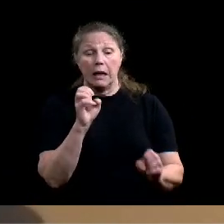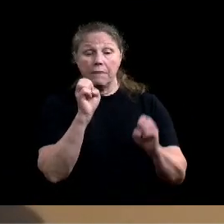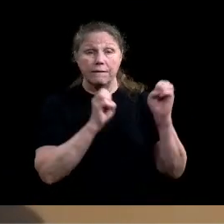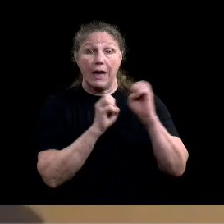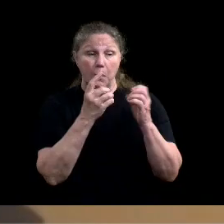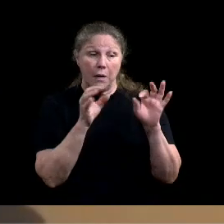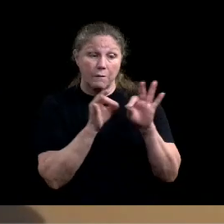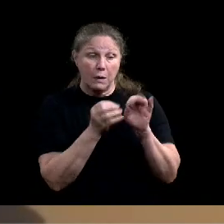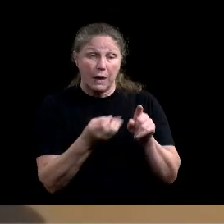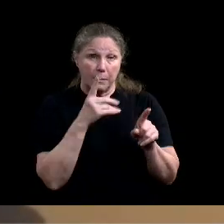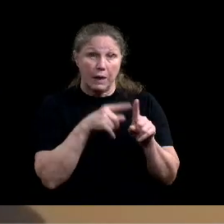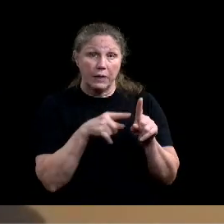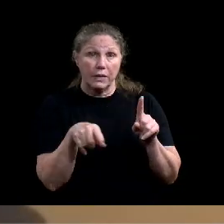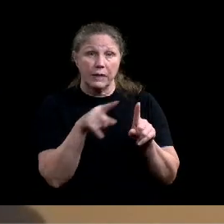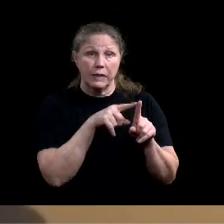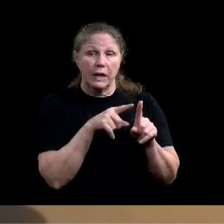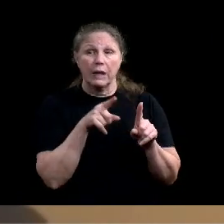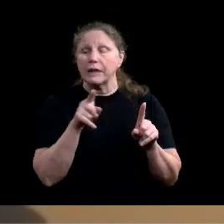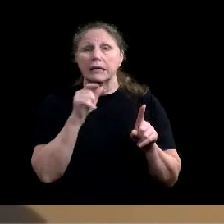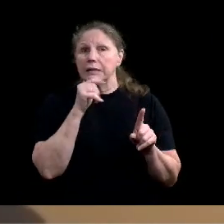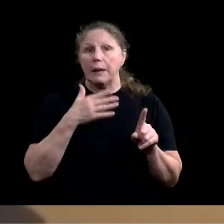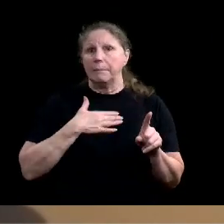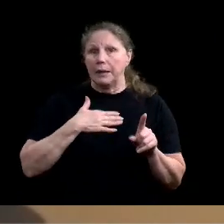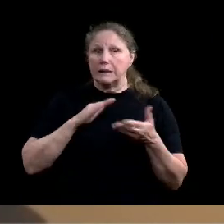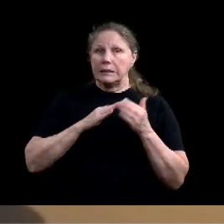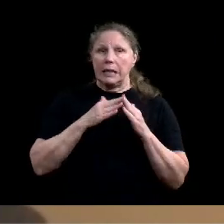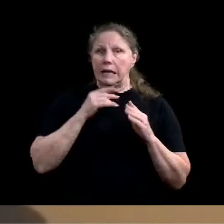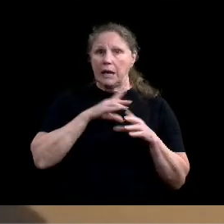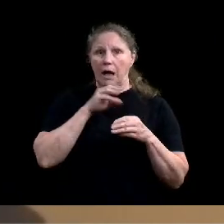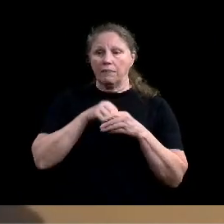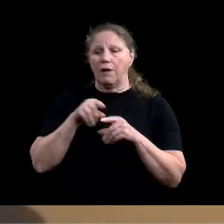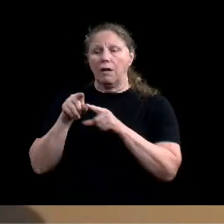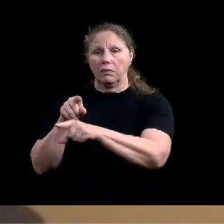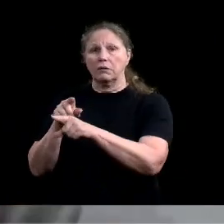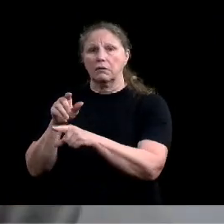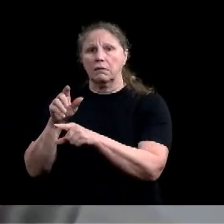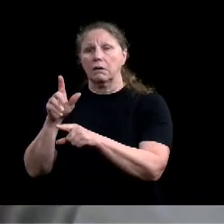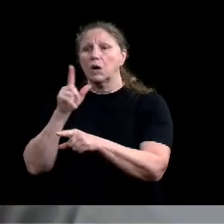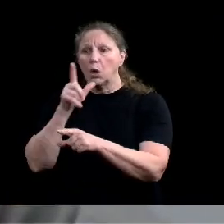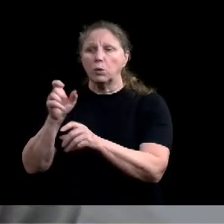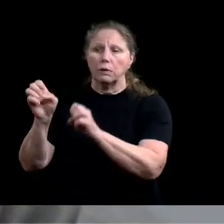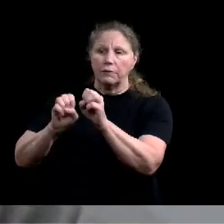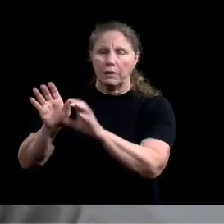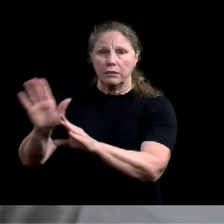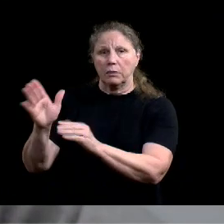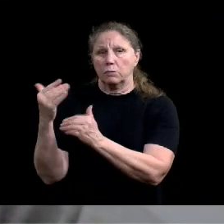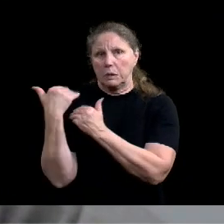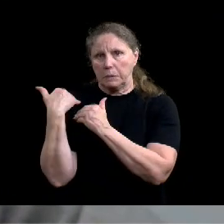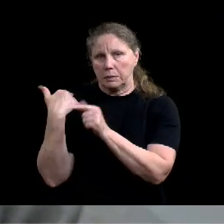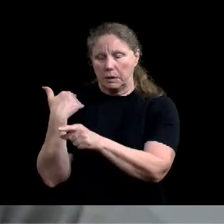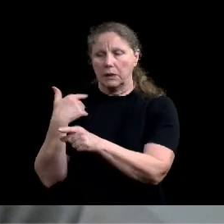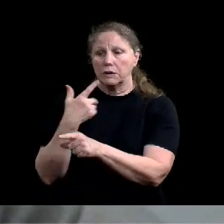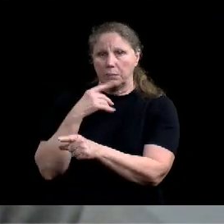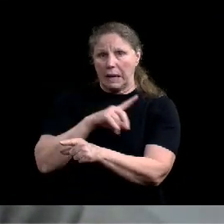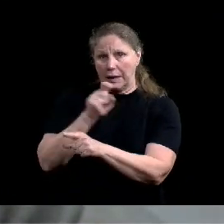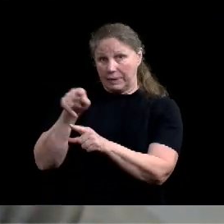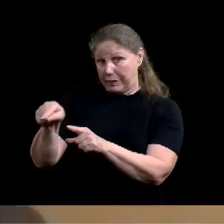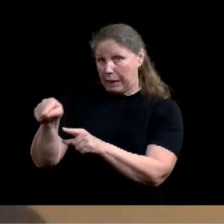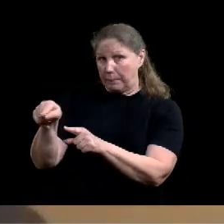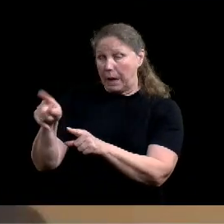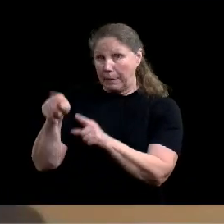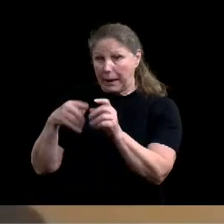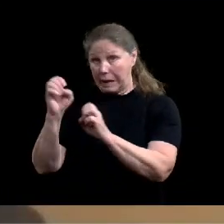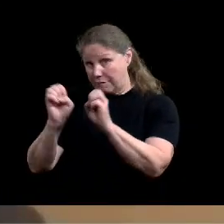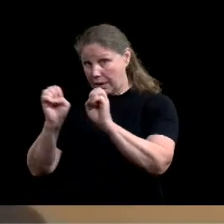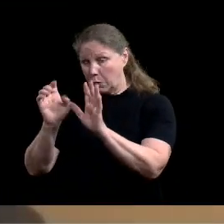or the county. So I think those questions might be better asked of them. I will say that one